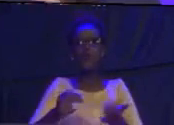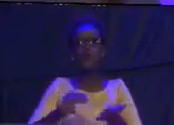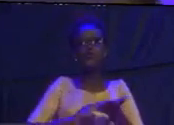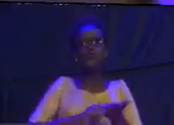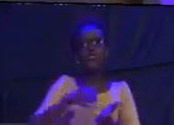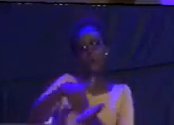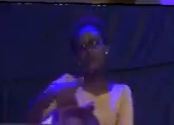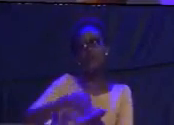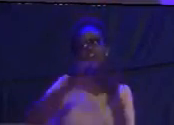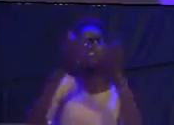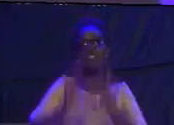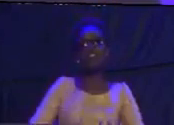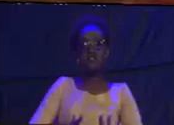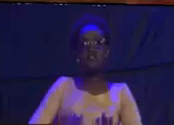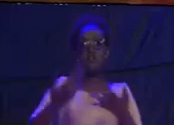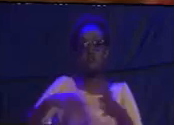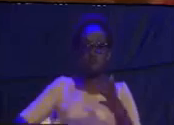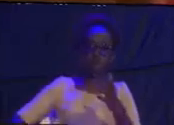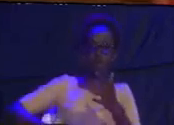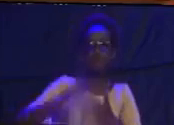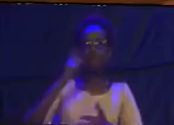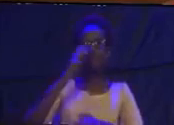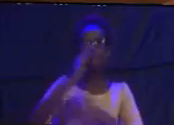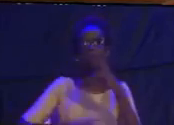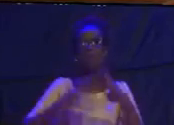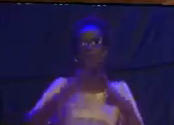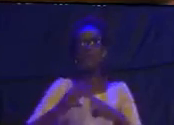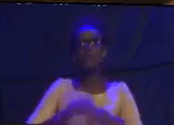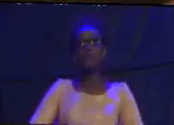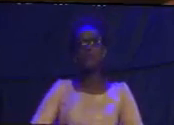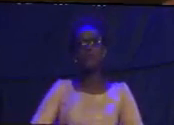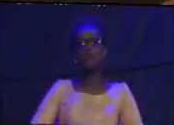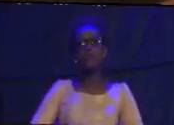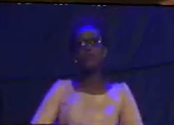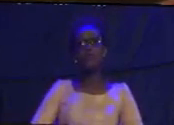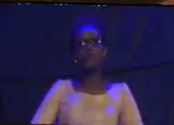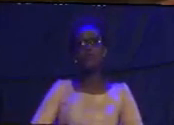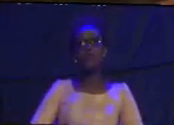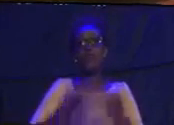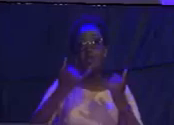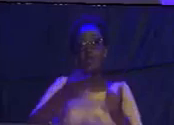heaven, you are going to use the weak vessels to defy the strong vessels of men.